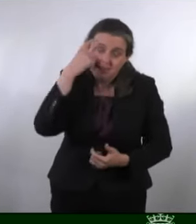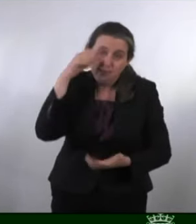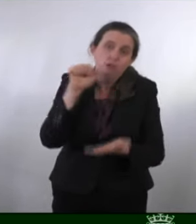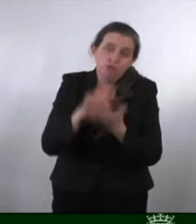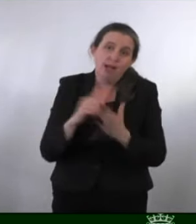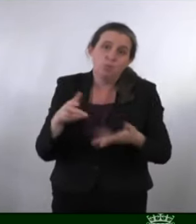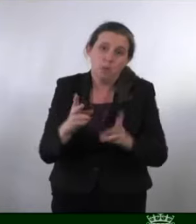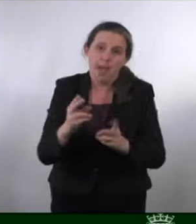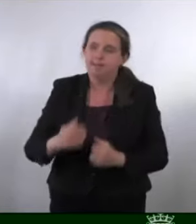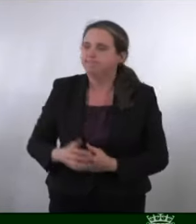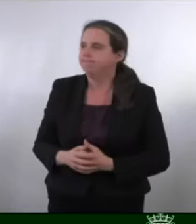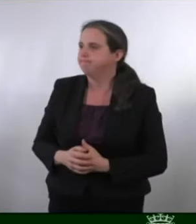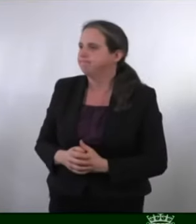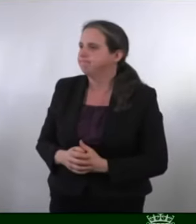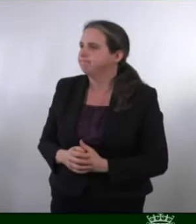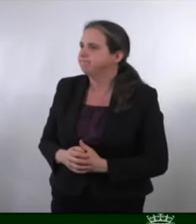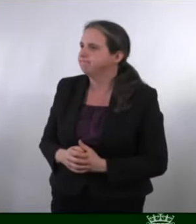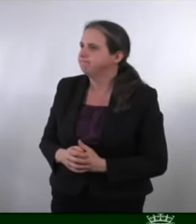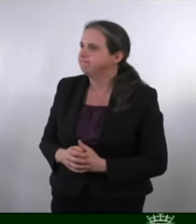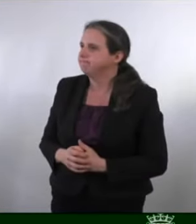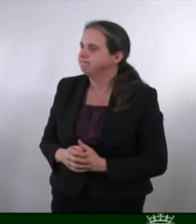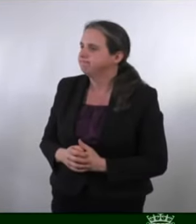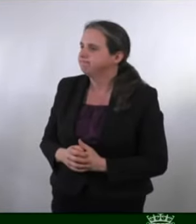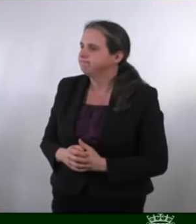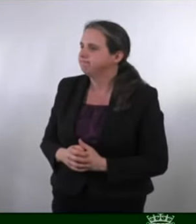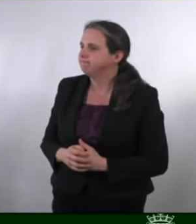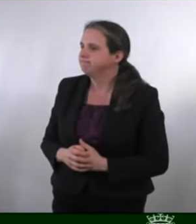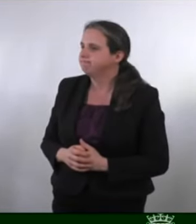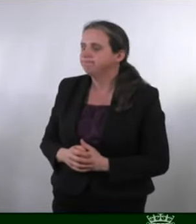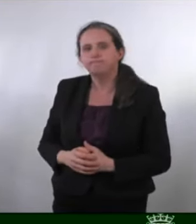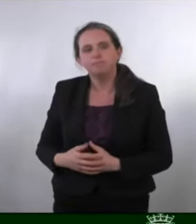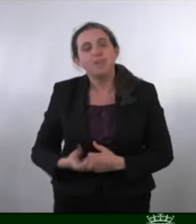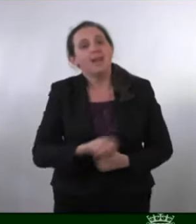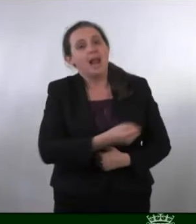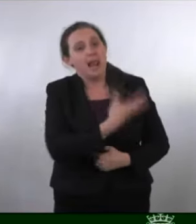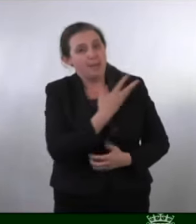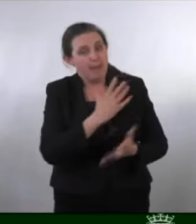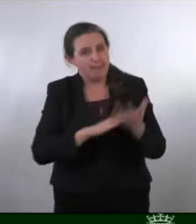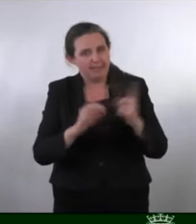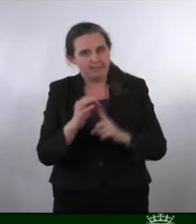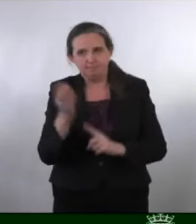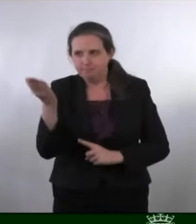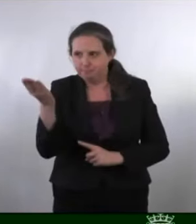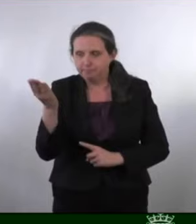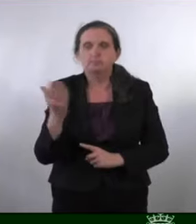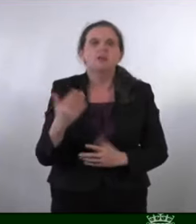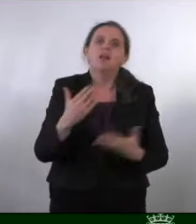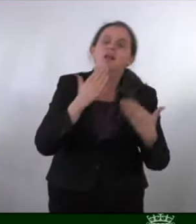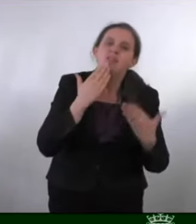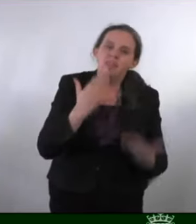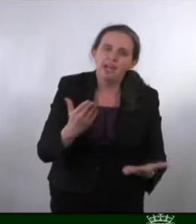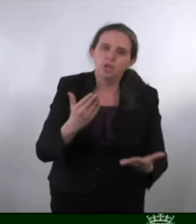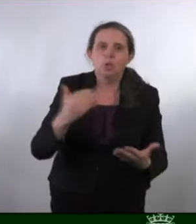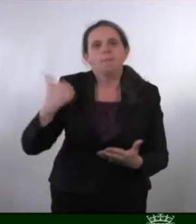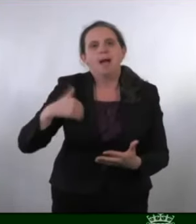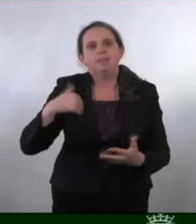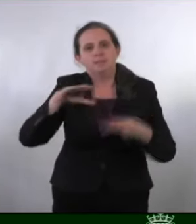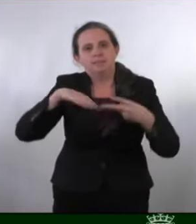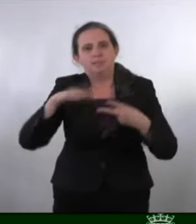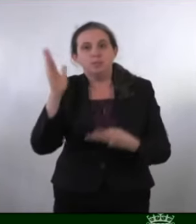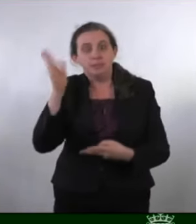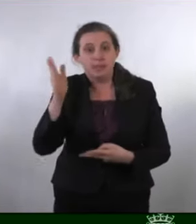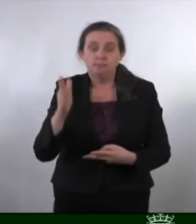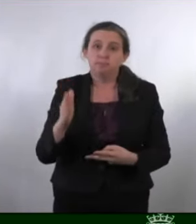Thank you, Madam Deputy Speaker. People living in care homes need visitors. The plans to test family members so that they can visit